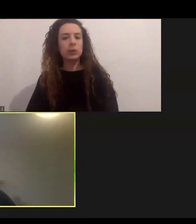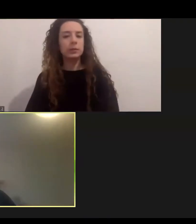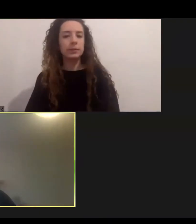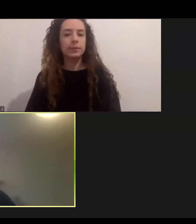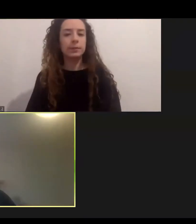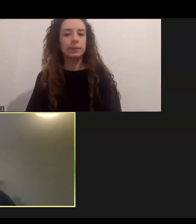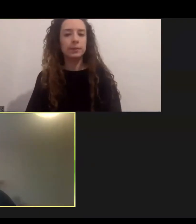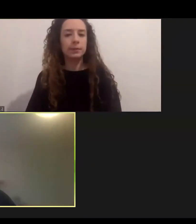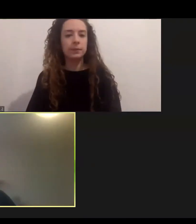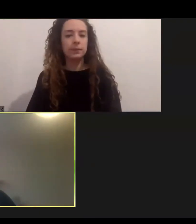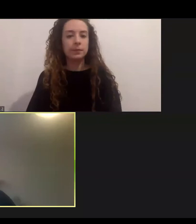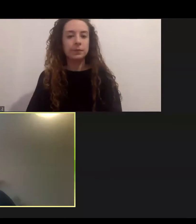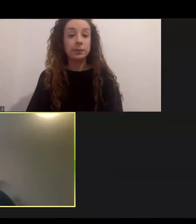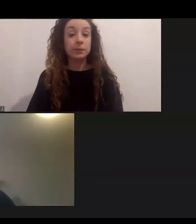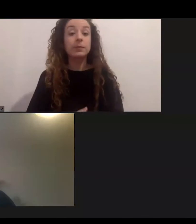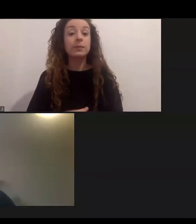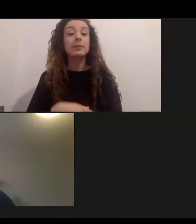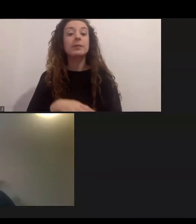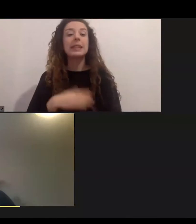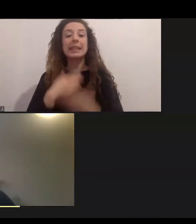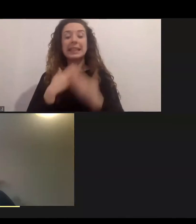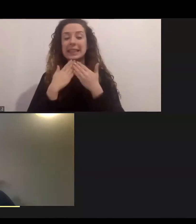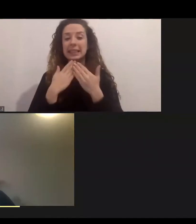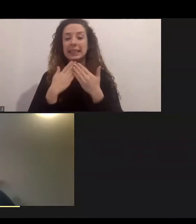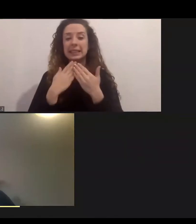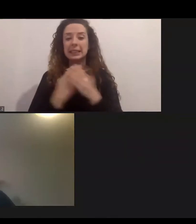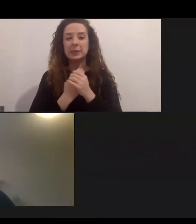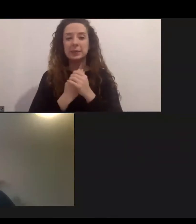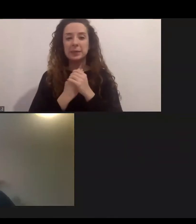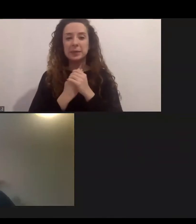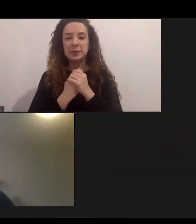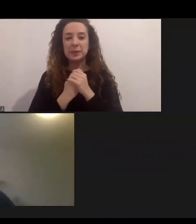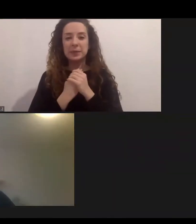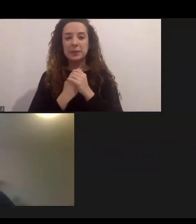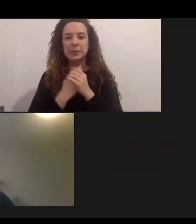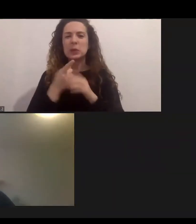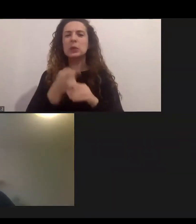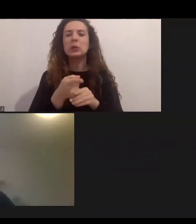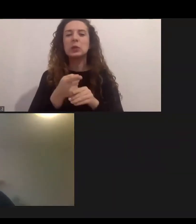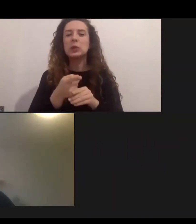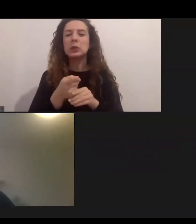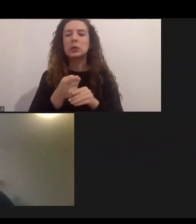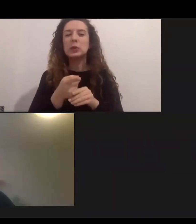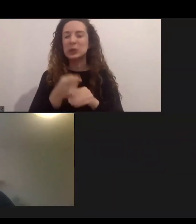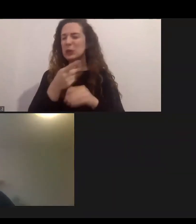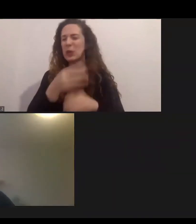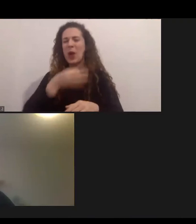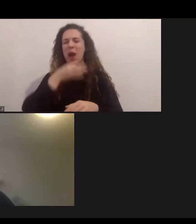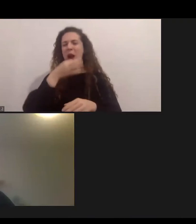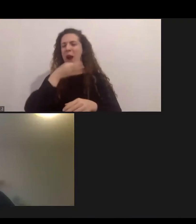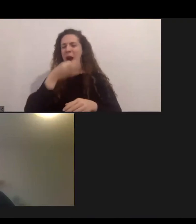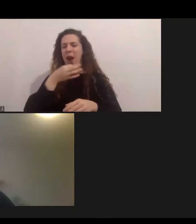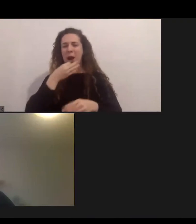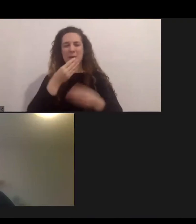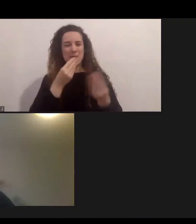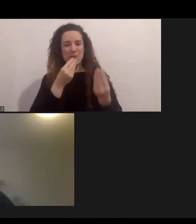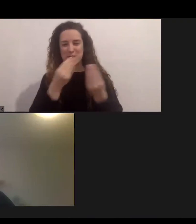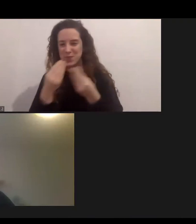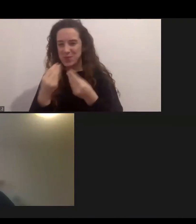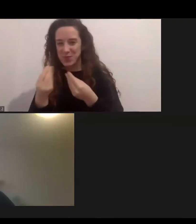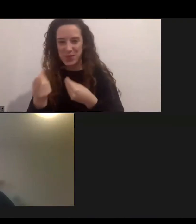I have also a problem with handwriting. Of course, at the beginning of my